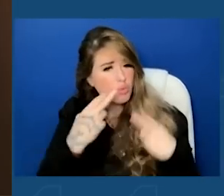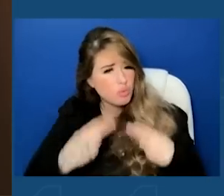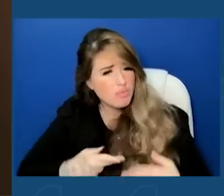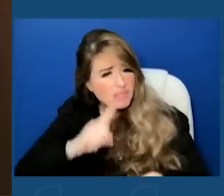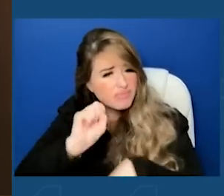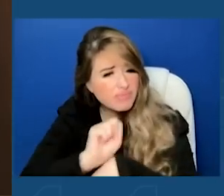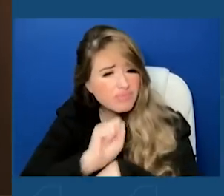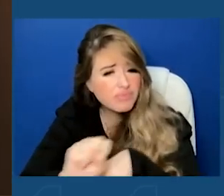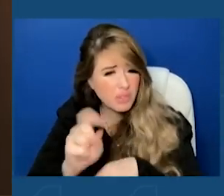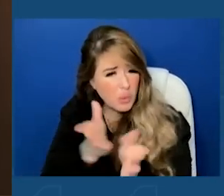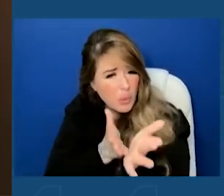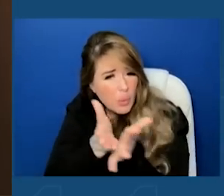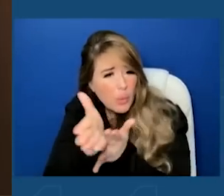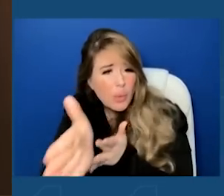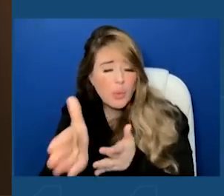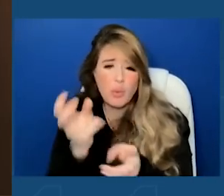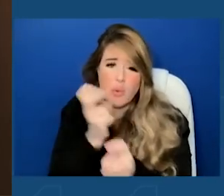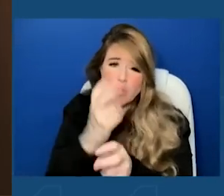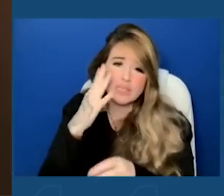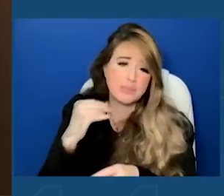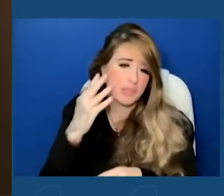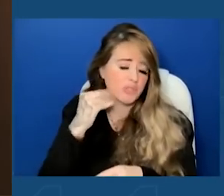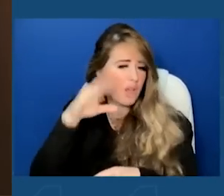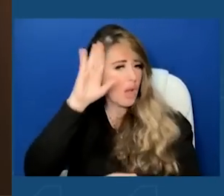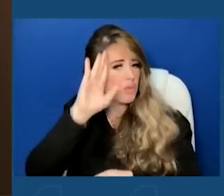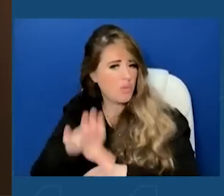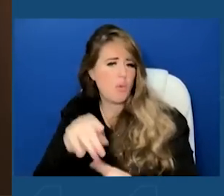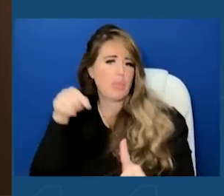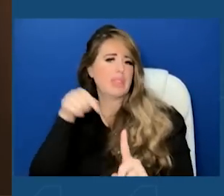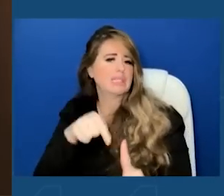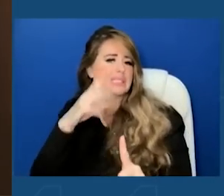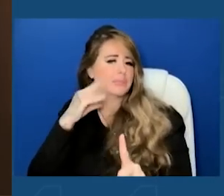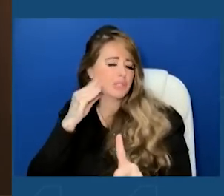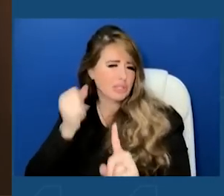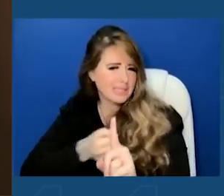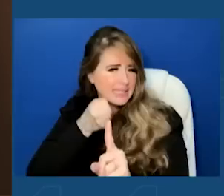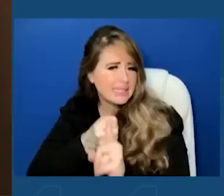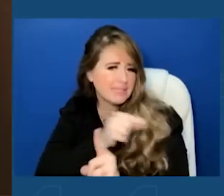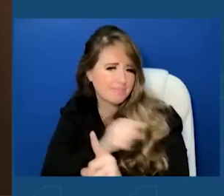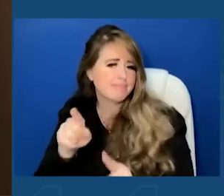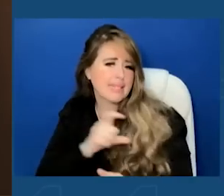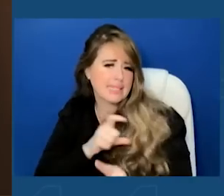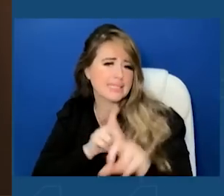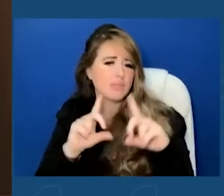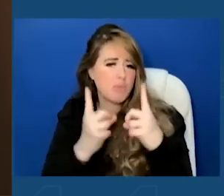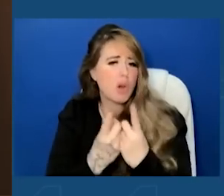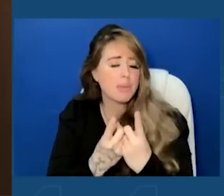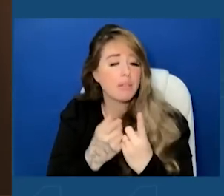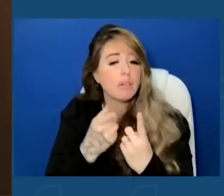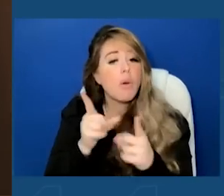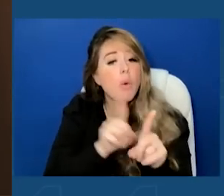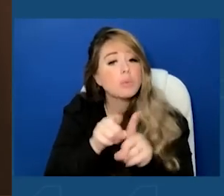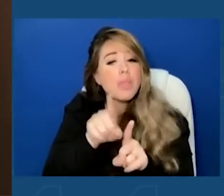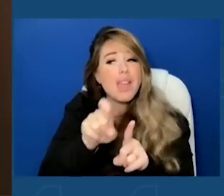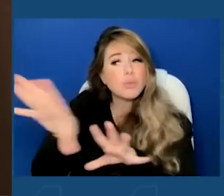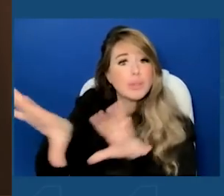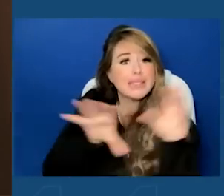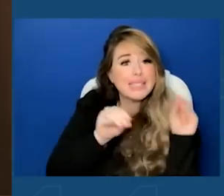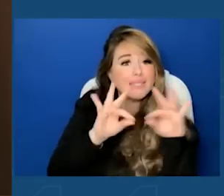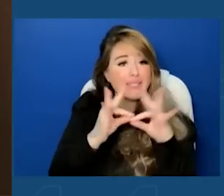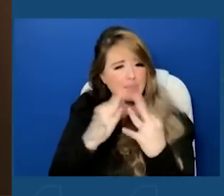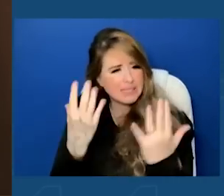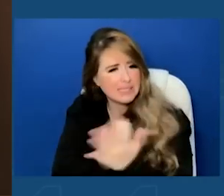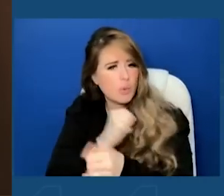has to have an effect on them. And they were also separated from their families. So continue to give our gratitude to the Buffalo